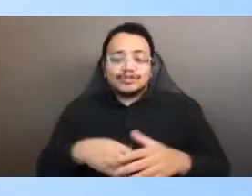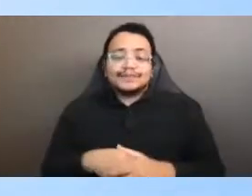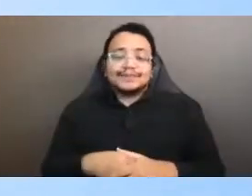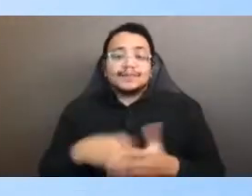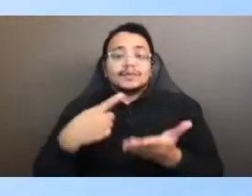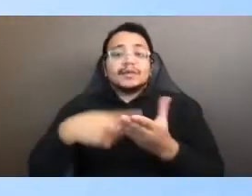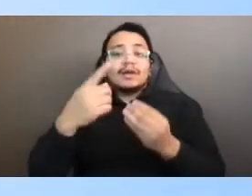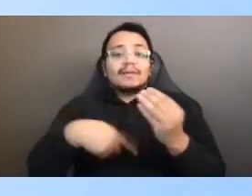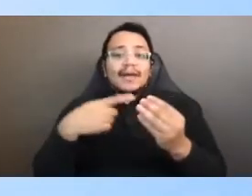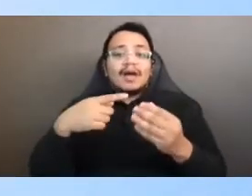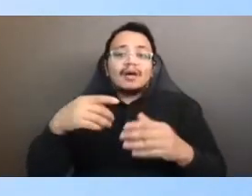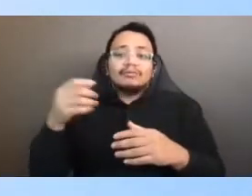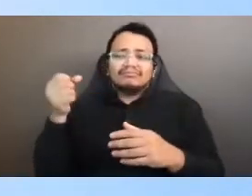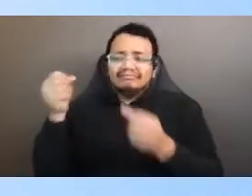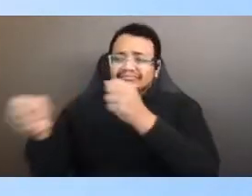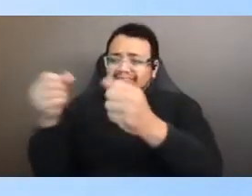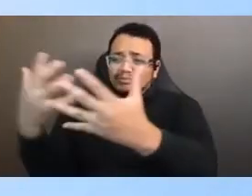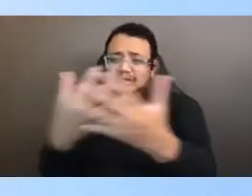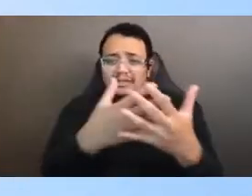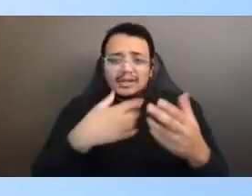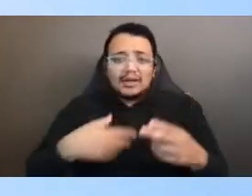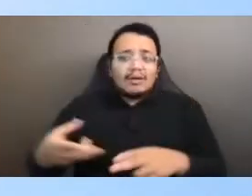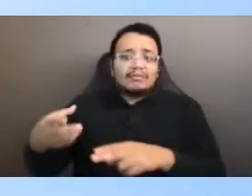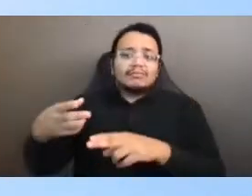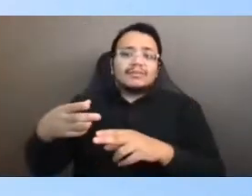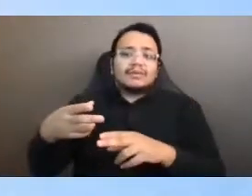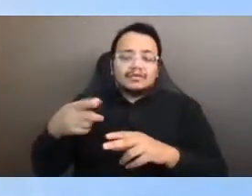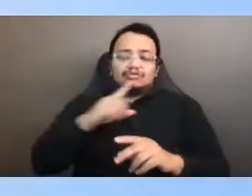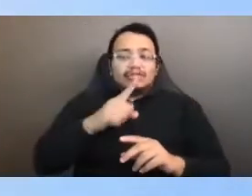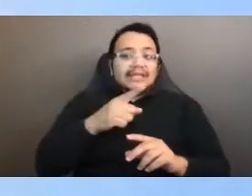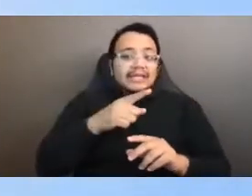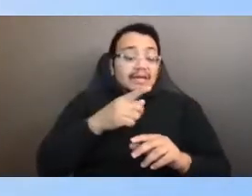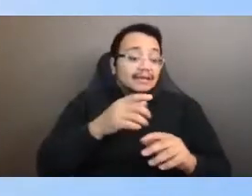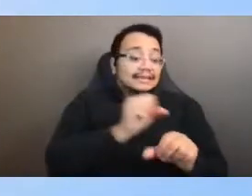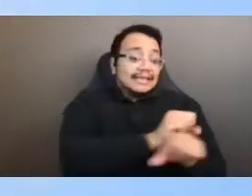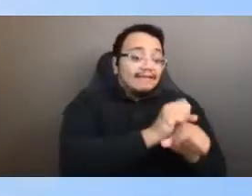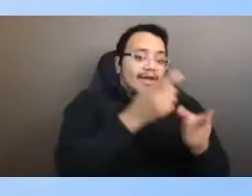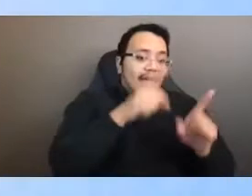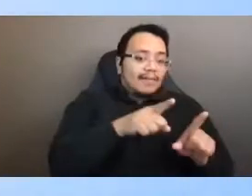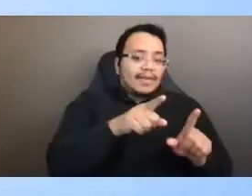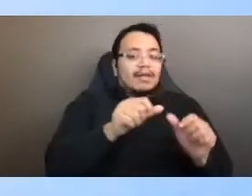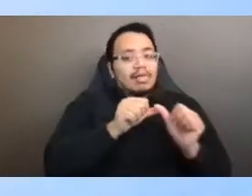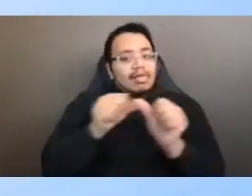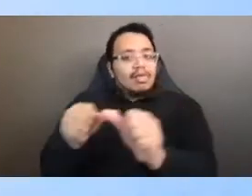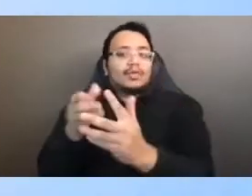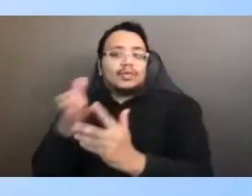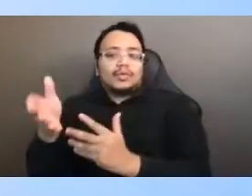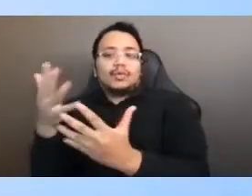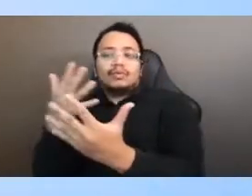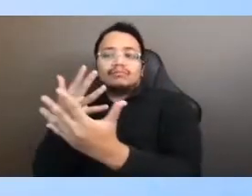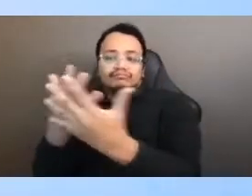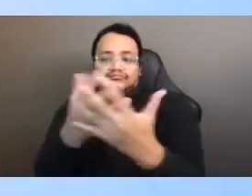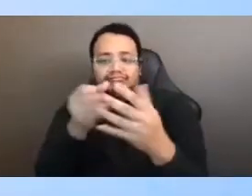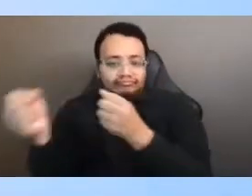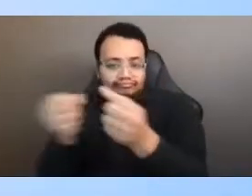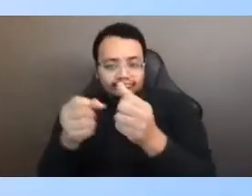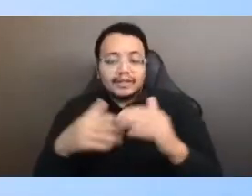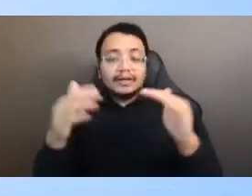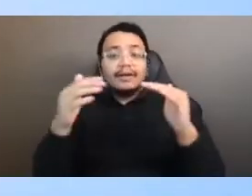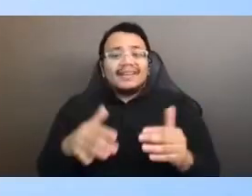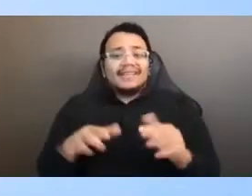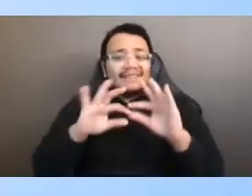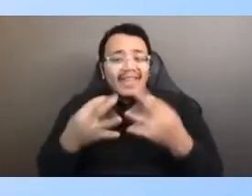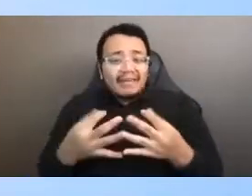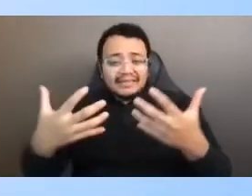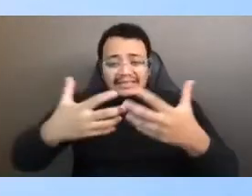mass incarceration has picked up where slavery has left off, separating families and dehumanizing and traumatizing the